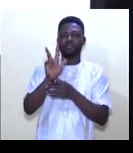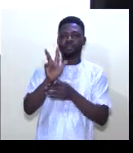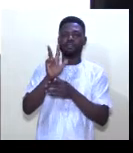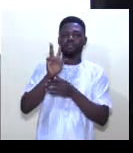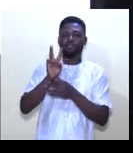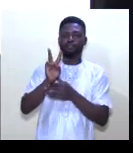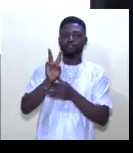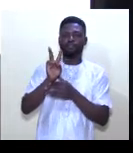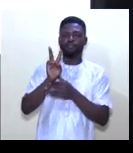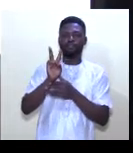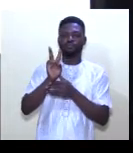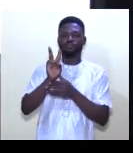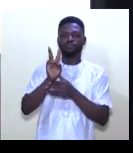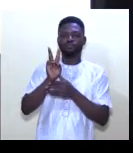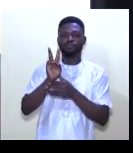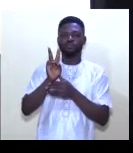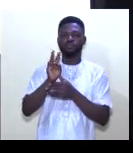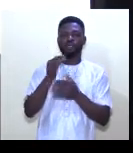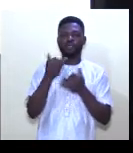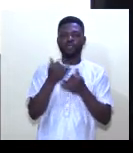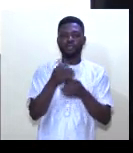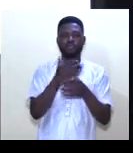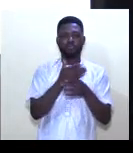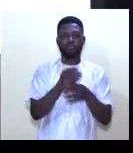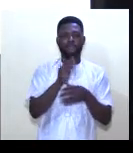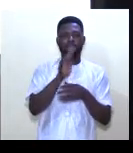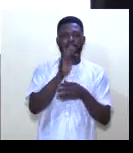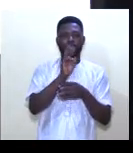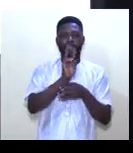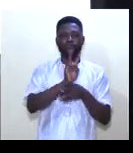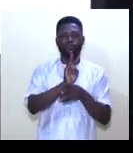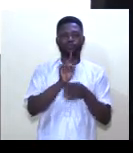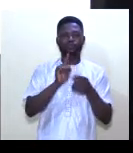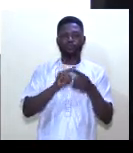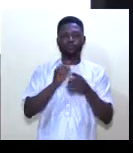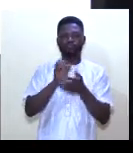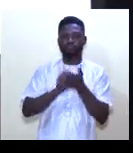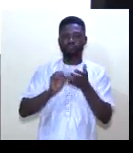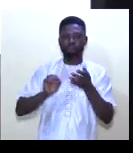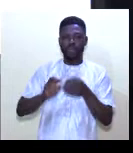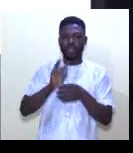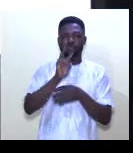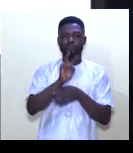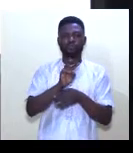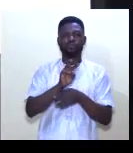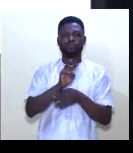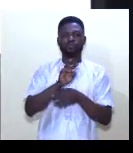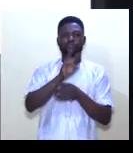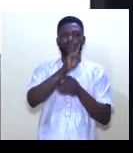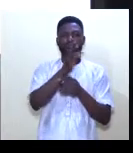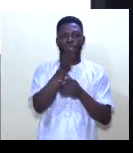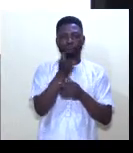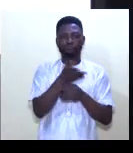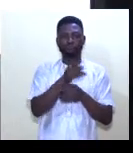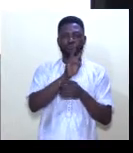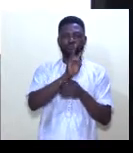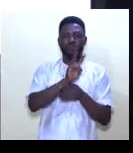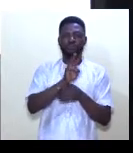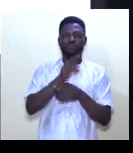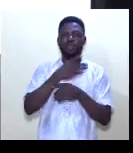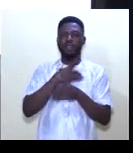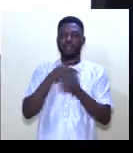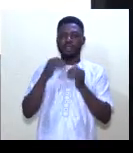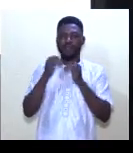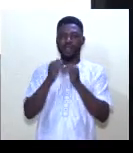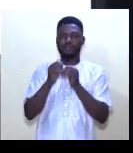is 27 plus 5 is 32. Now divide both sides by 2 to get rid of that 2. 2